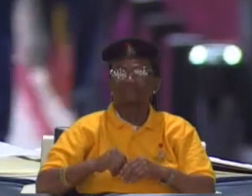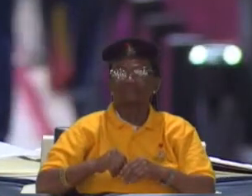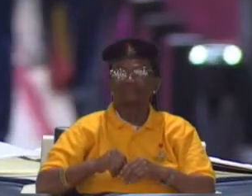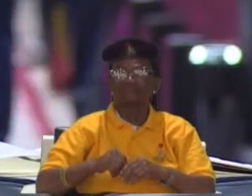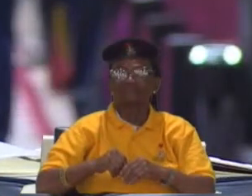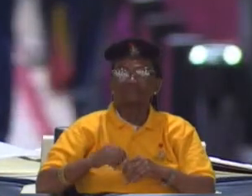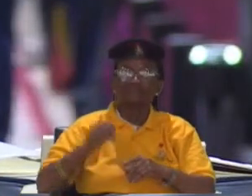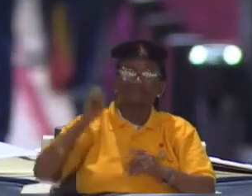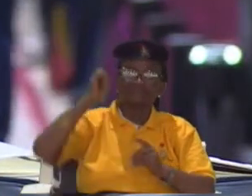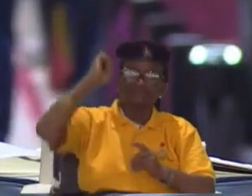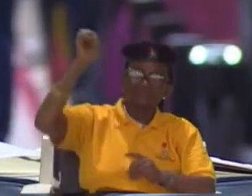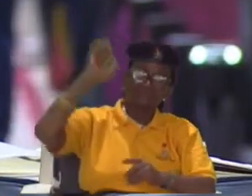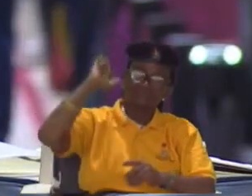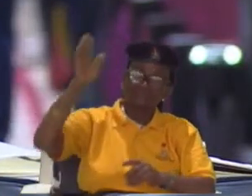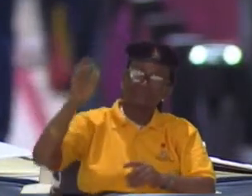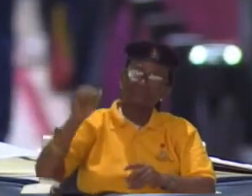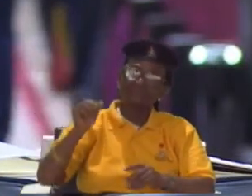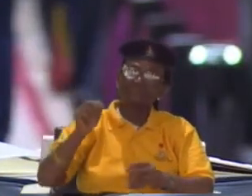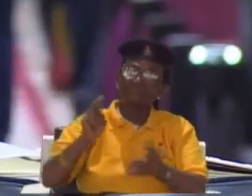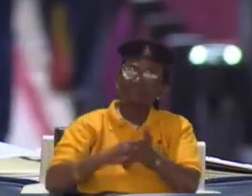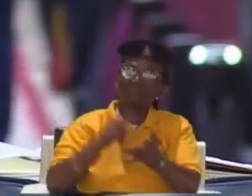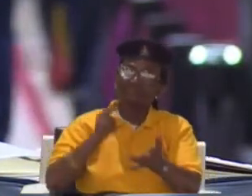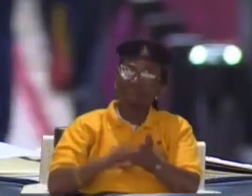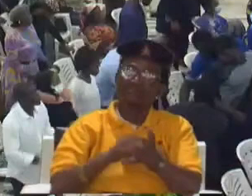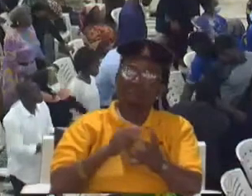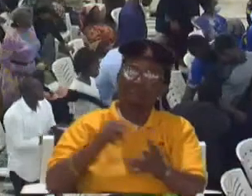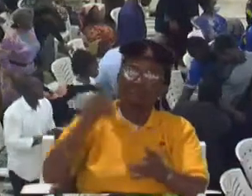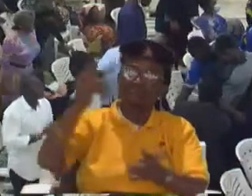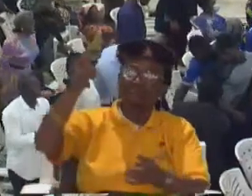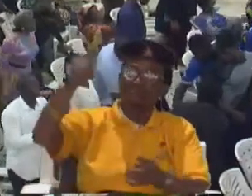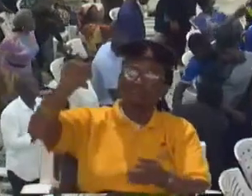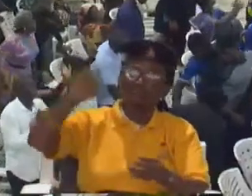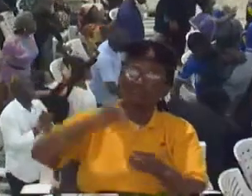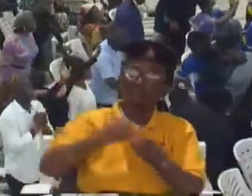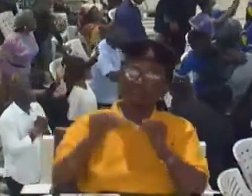He will double the number if you praise him for another 5 minutes.